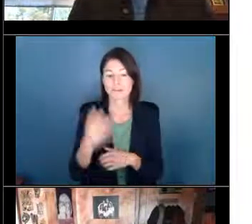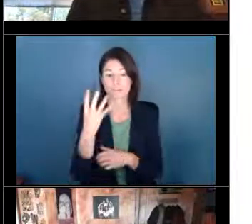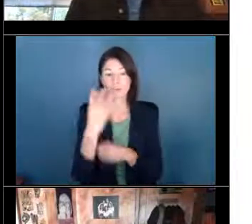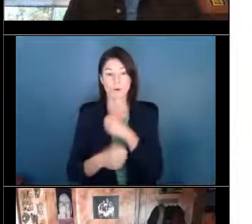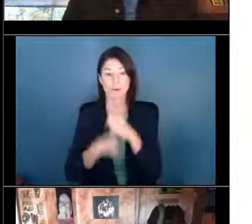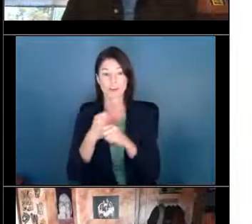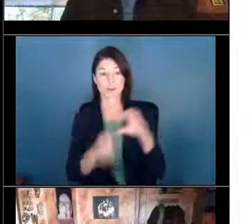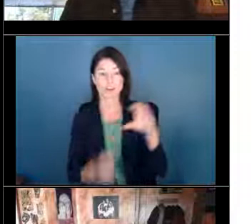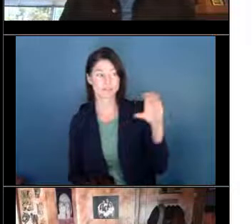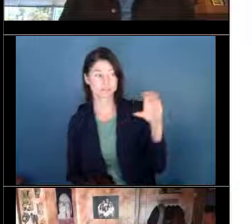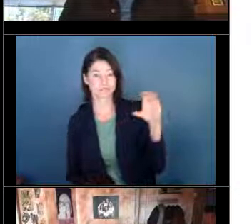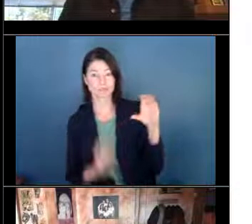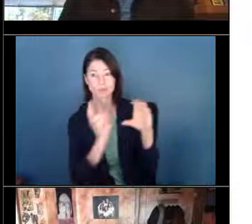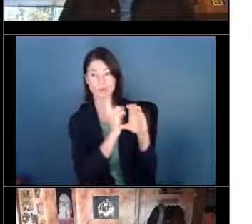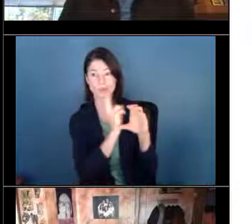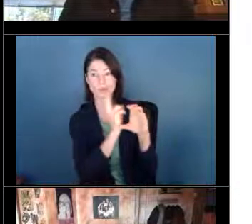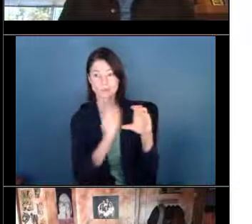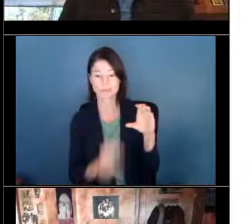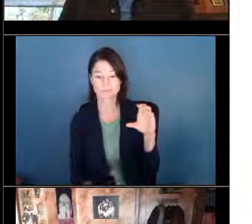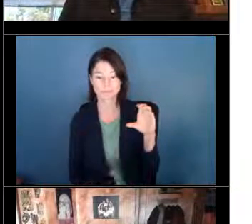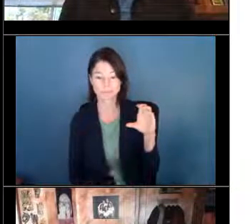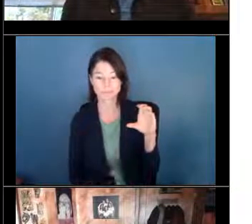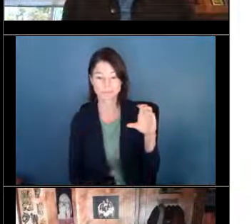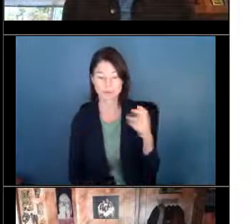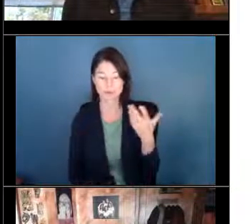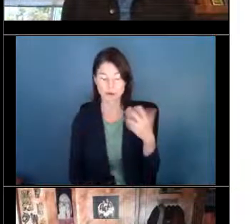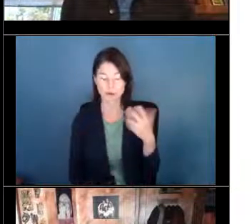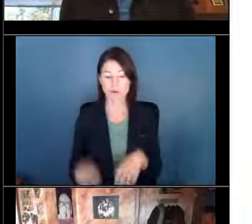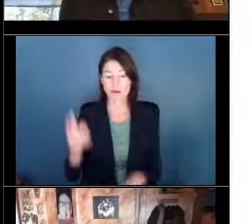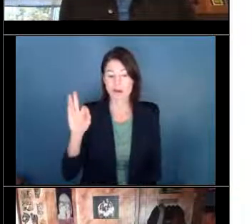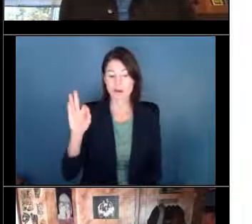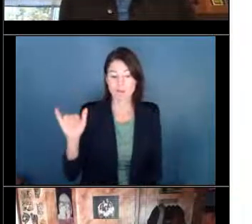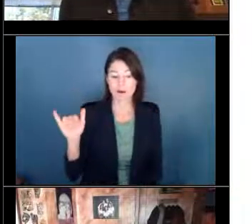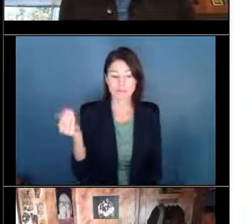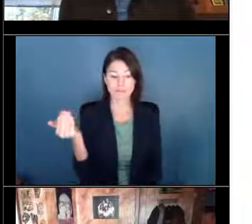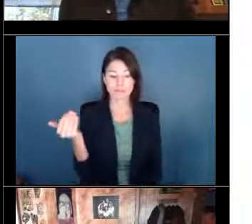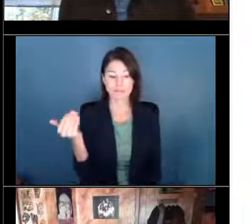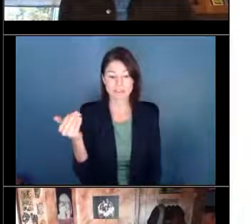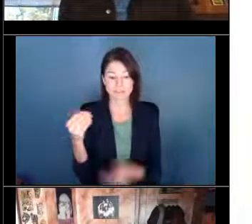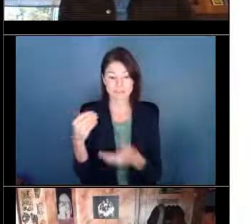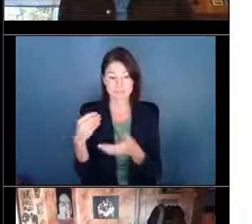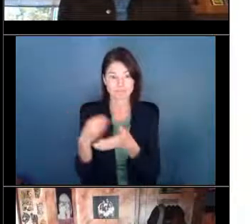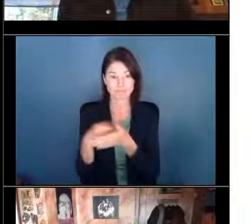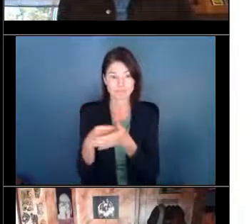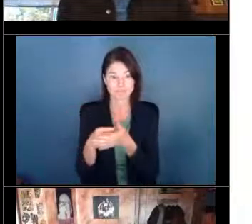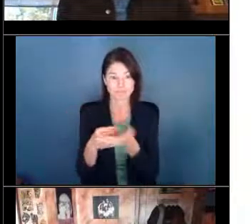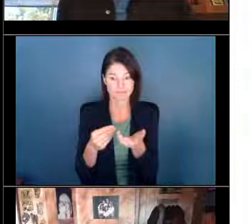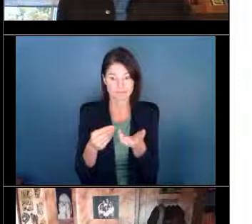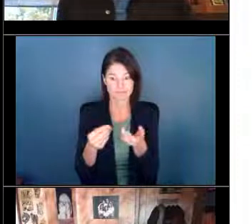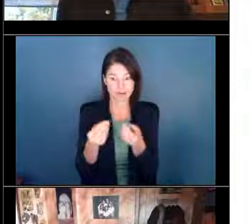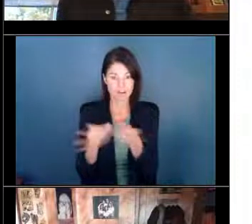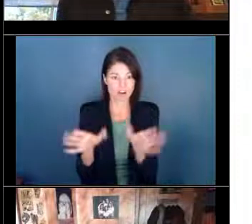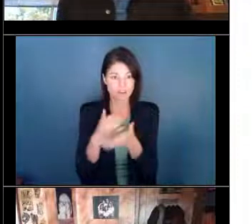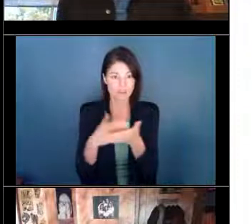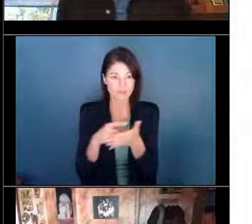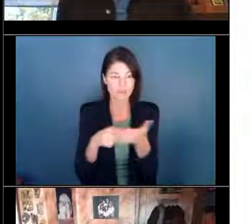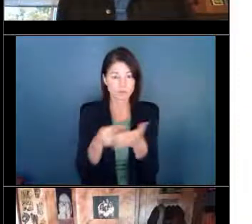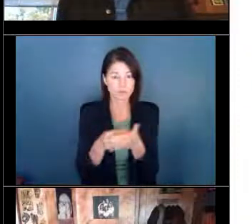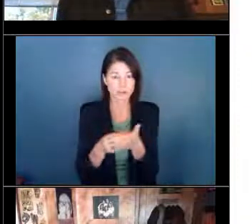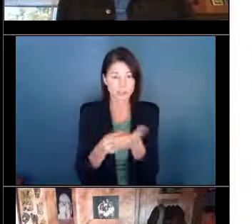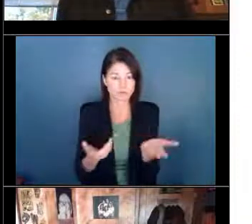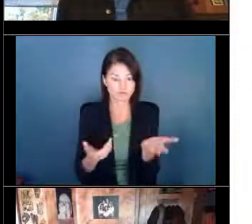when you look at these numbers, for example, FY15 numbers of lost formula funds to some of the smaller airports in the state, those funds were issued